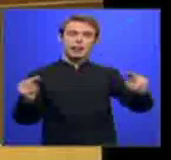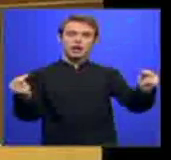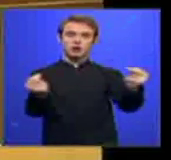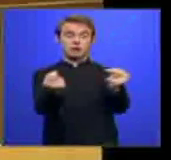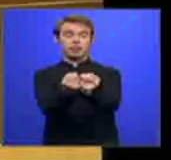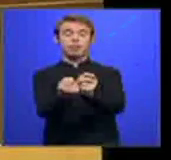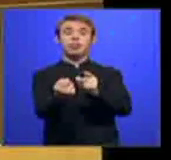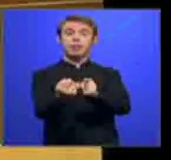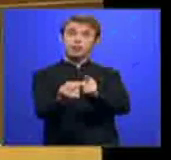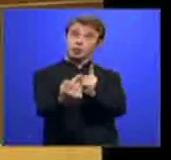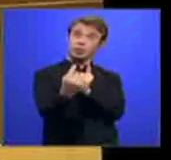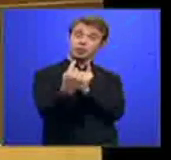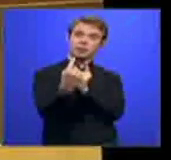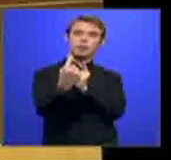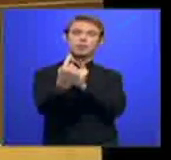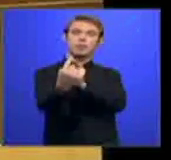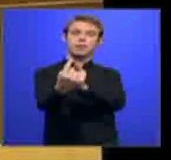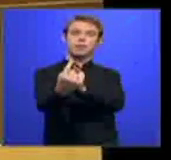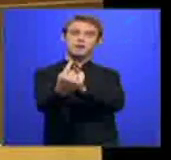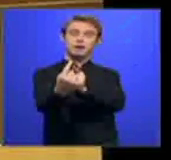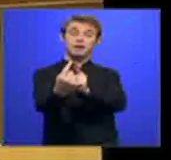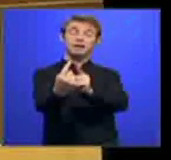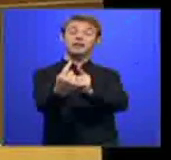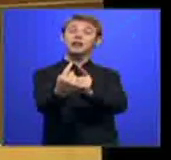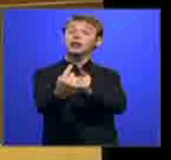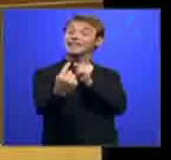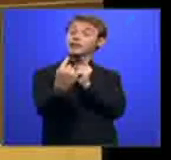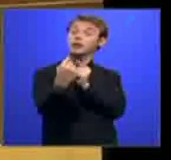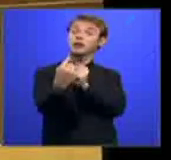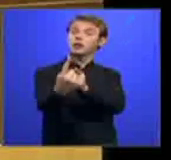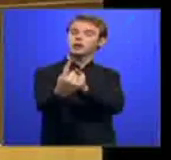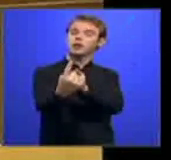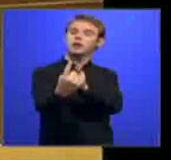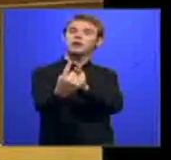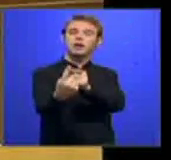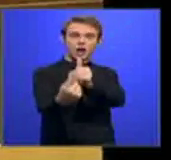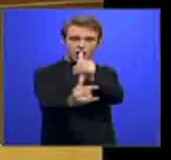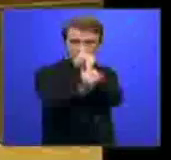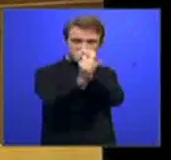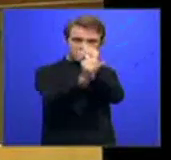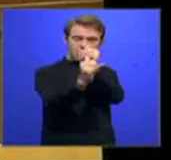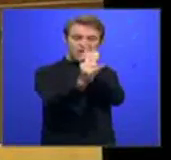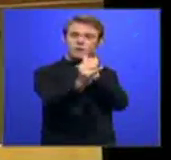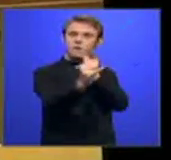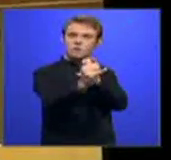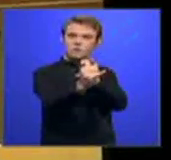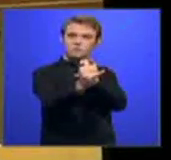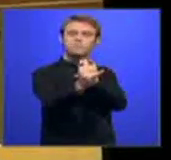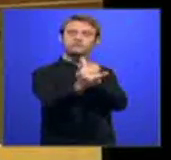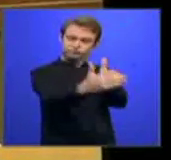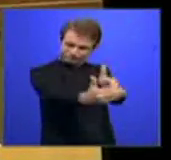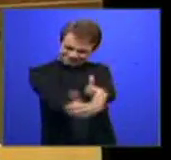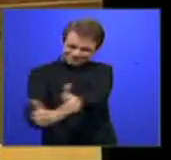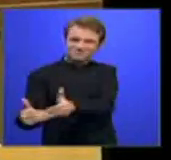resulting in over 73% of the world's rhino population being conserved